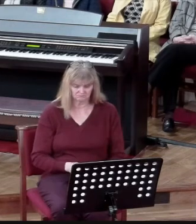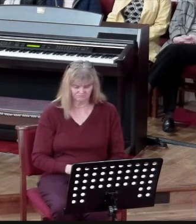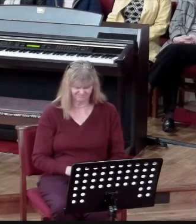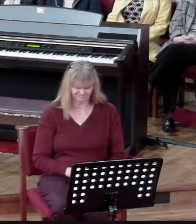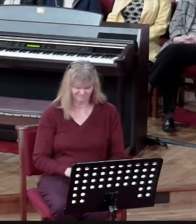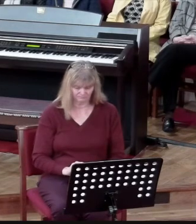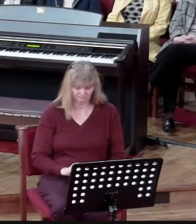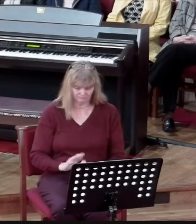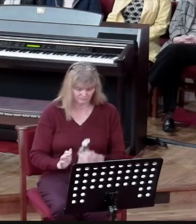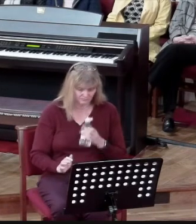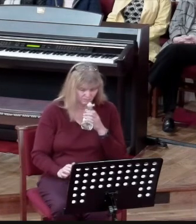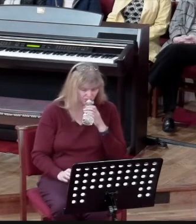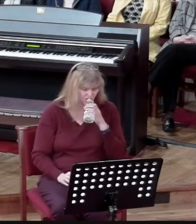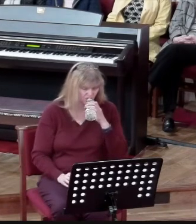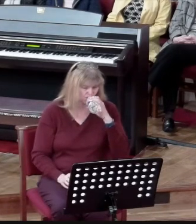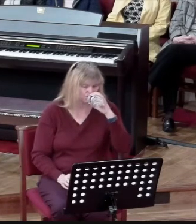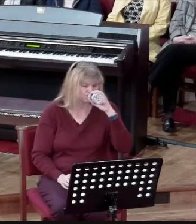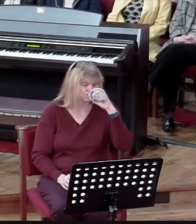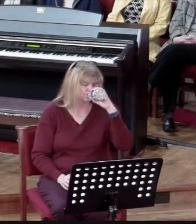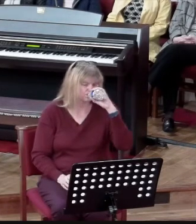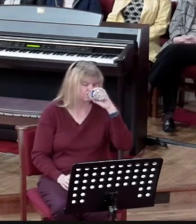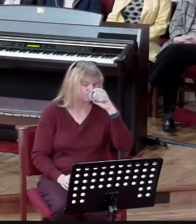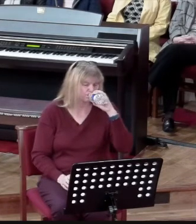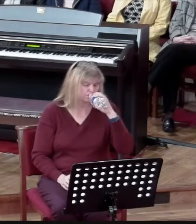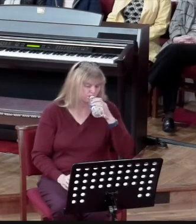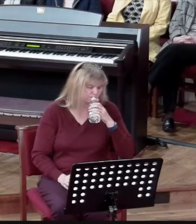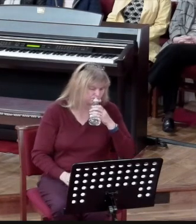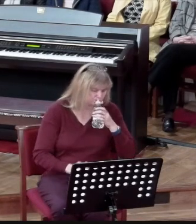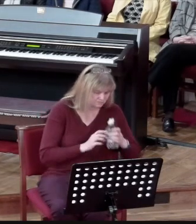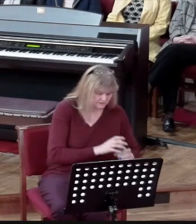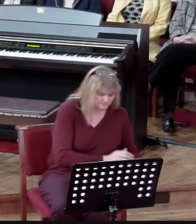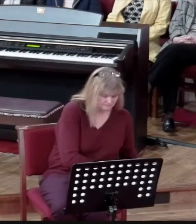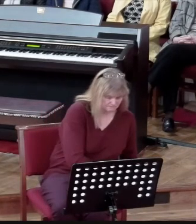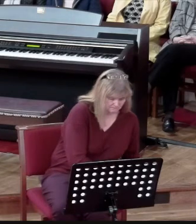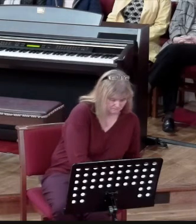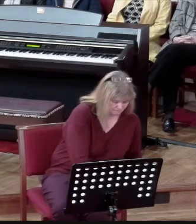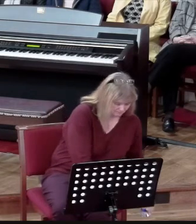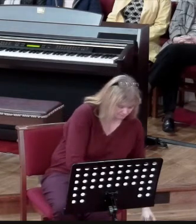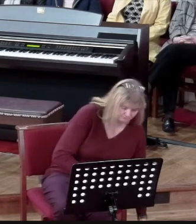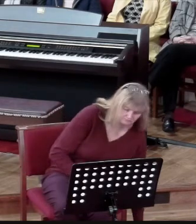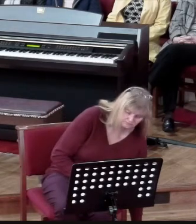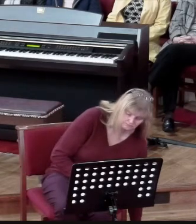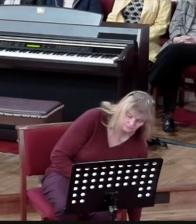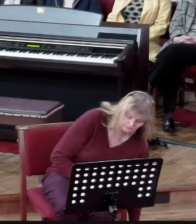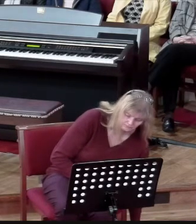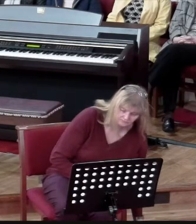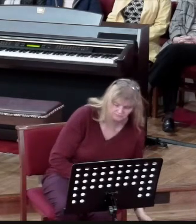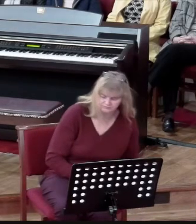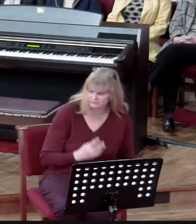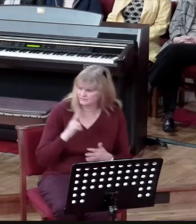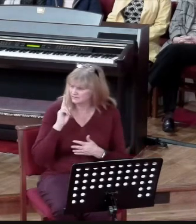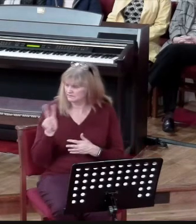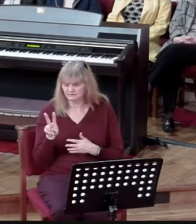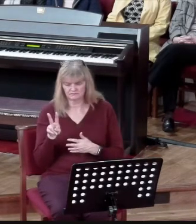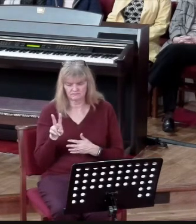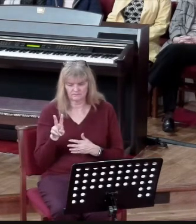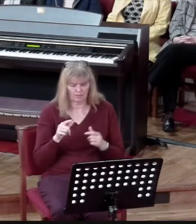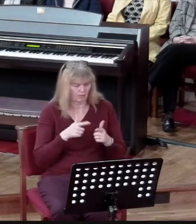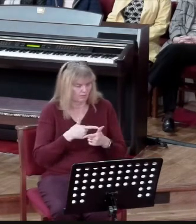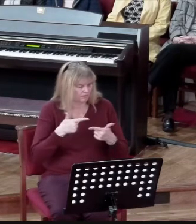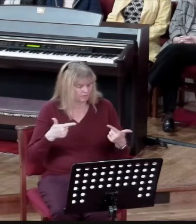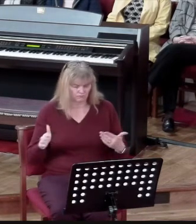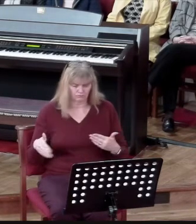unrecognizable at the moment, and he calls out to them, "Friends, have you got any fish?" And the reply is, of course, "No."